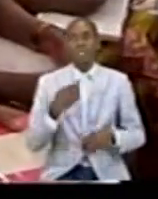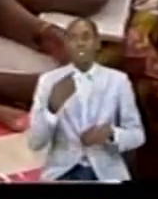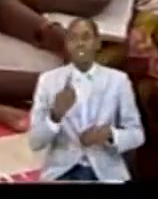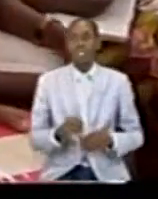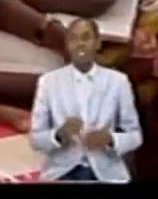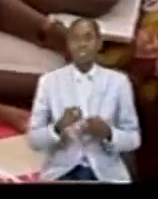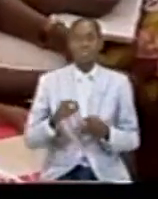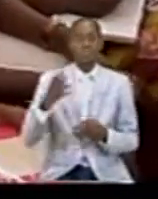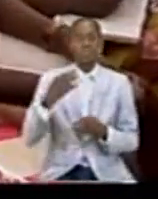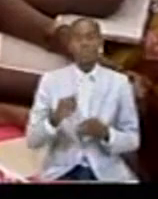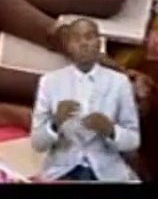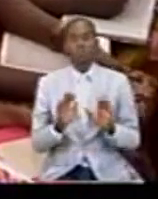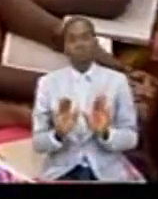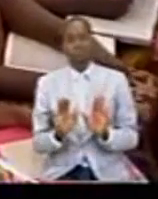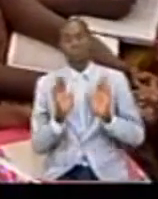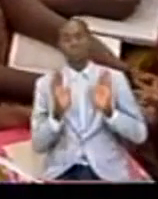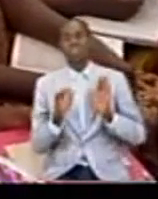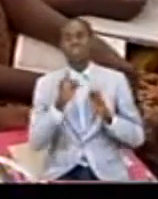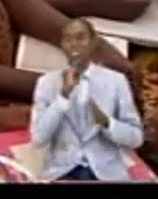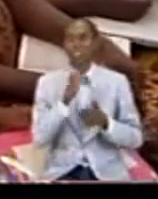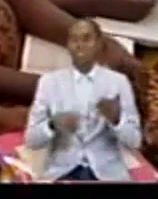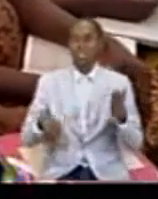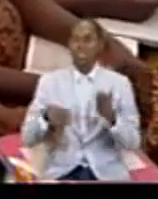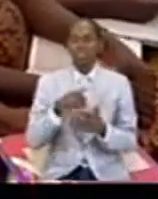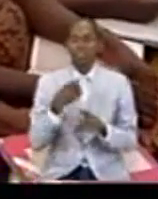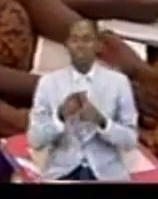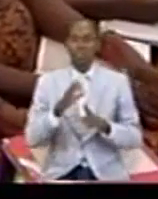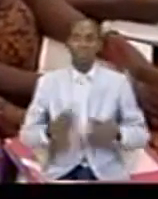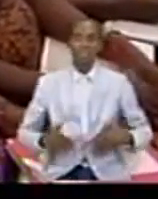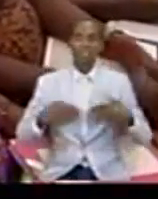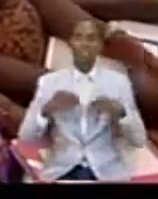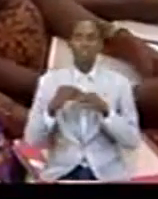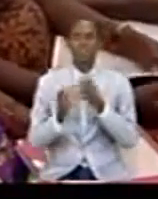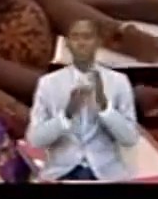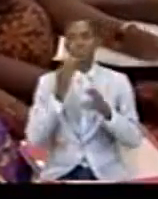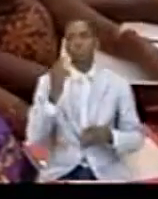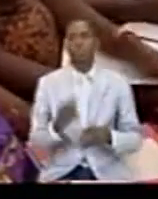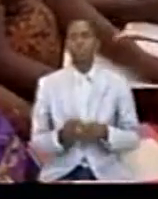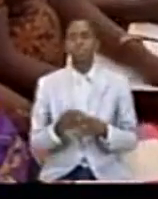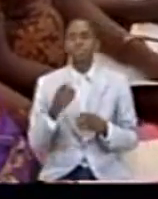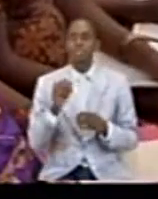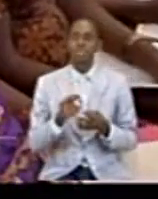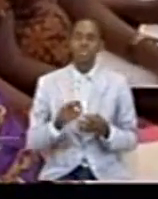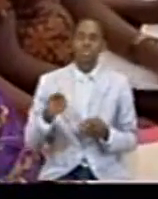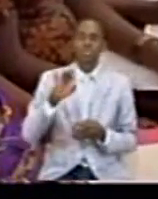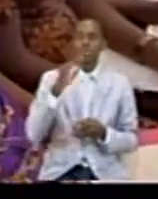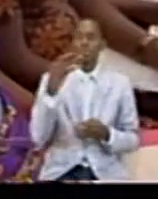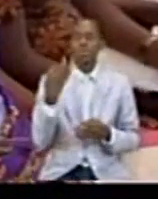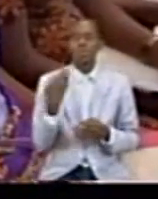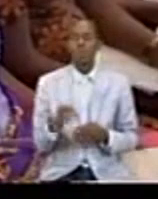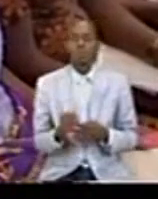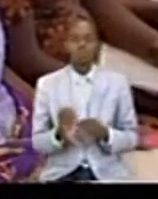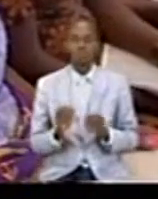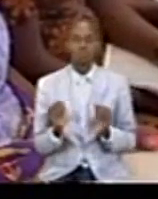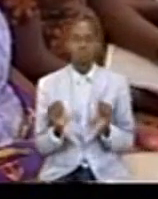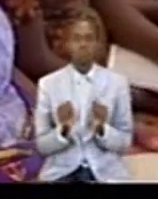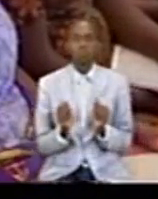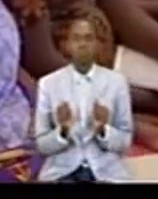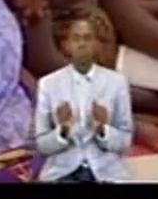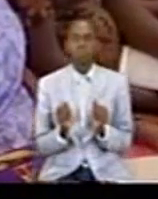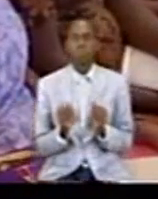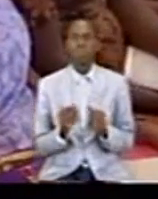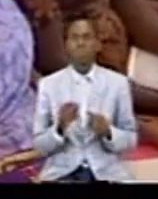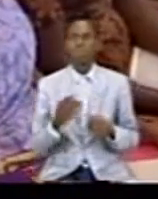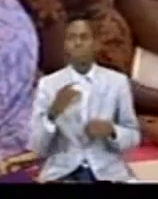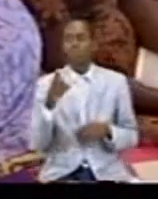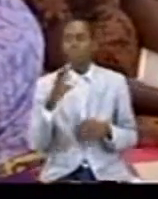fear is canceled from your life. The spirit of timidity, you want to